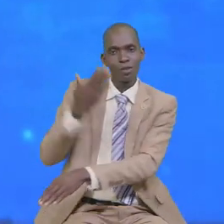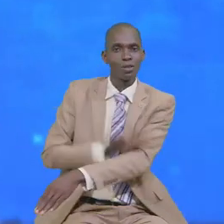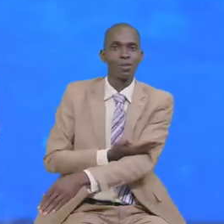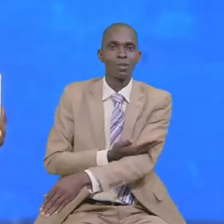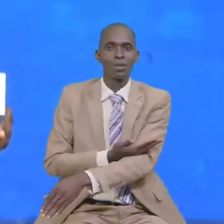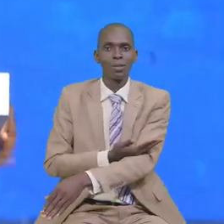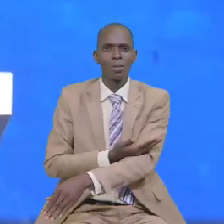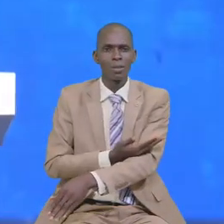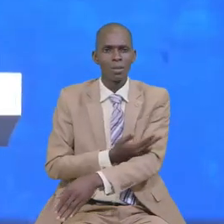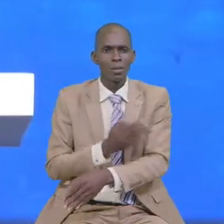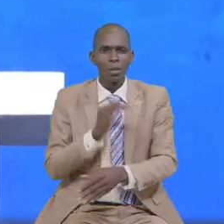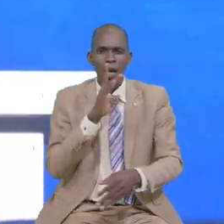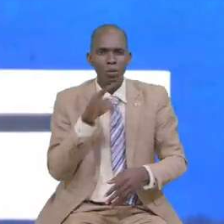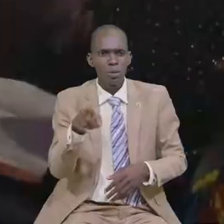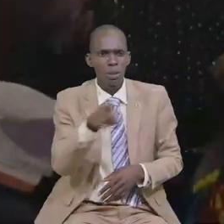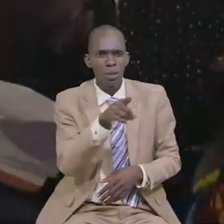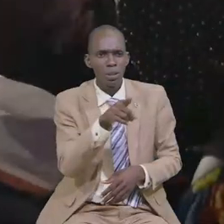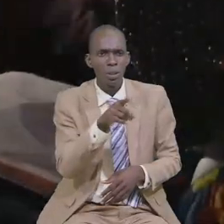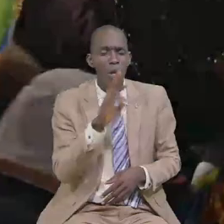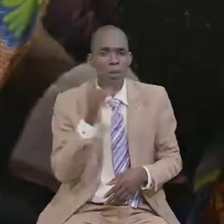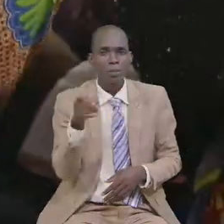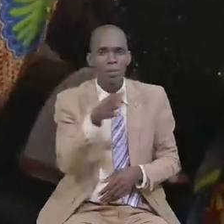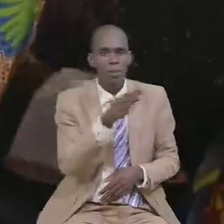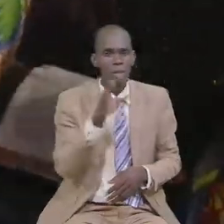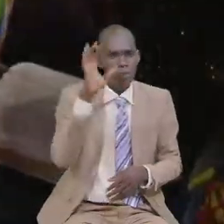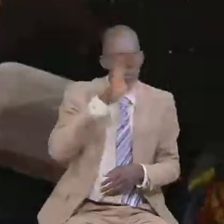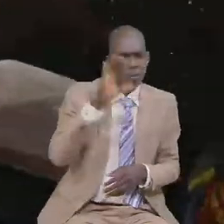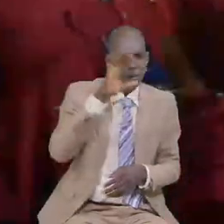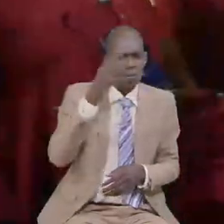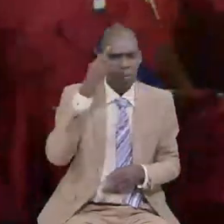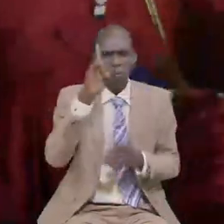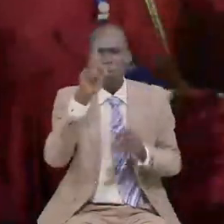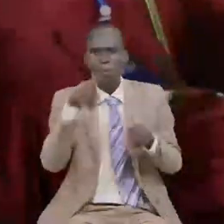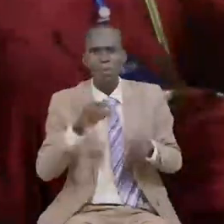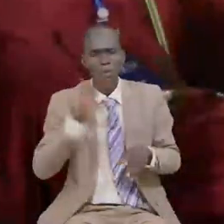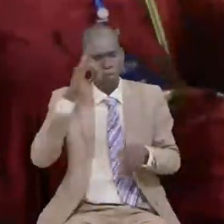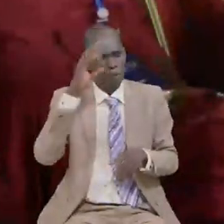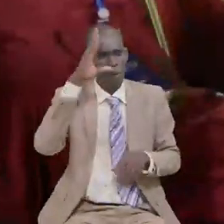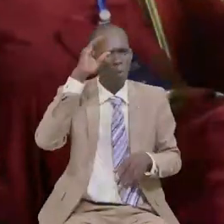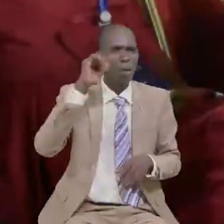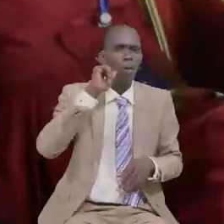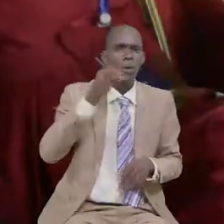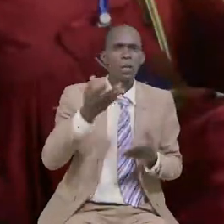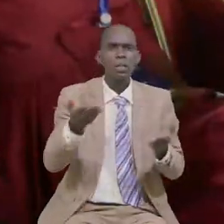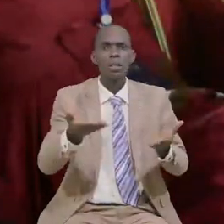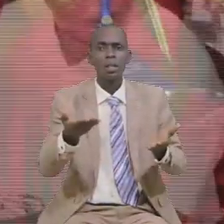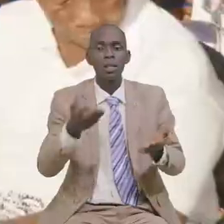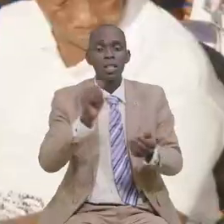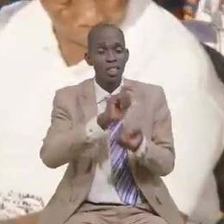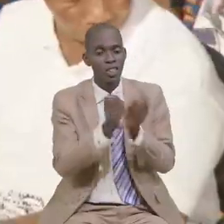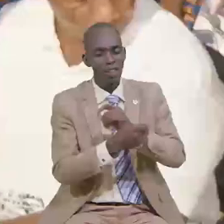Somebody there. I'm looking for him. I'm looking for her. It changed